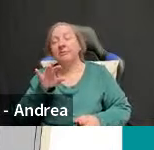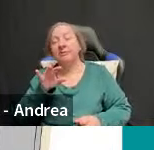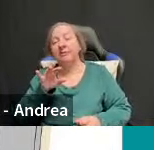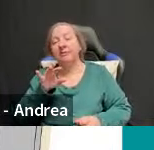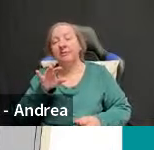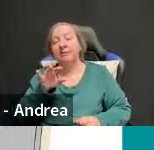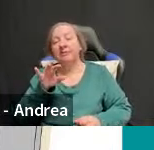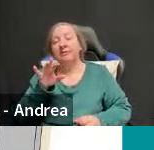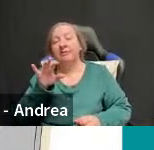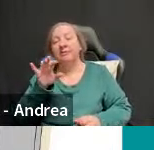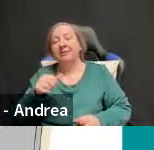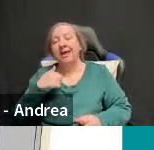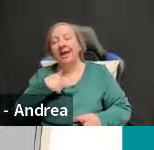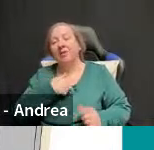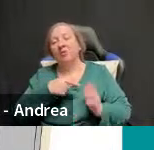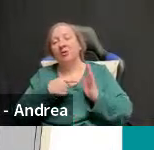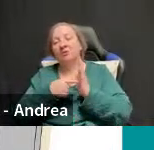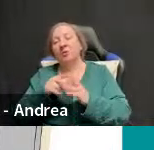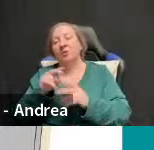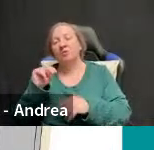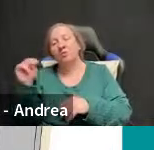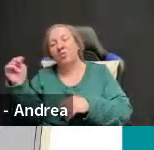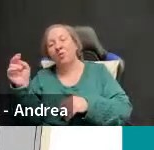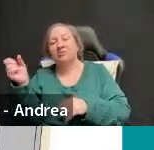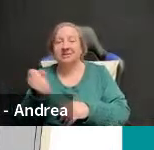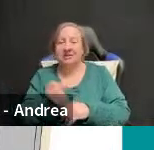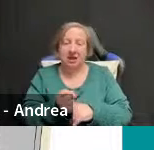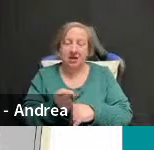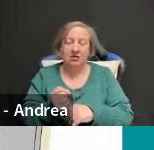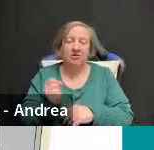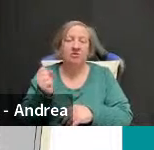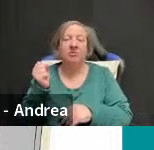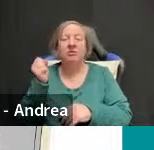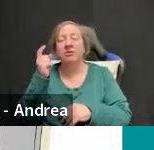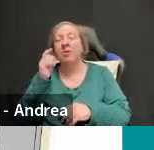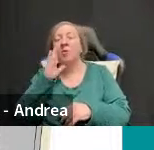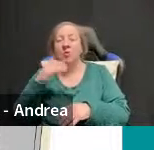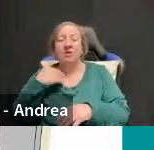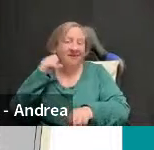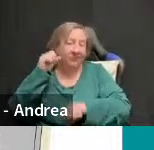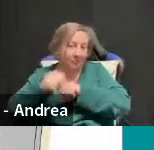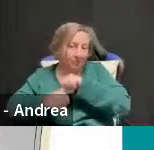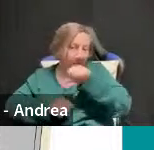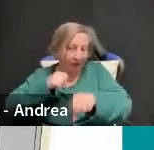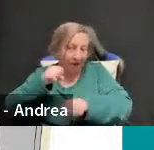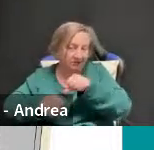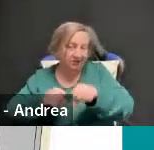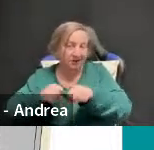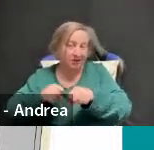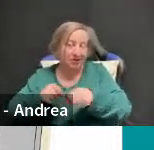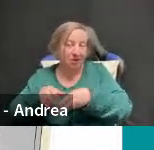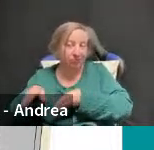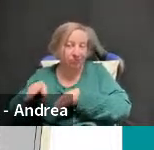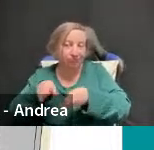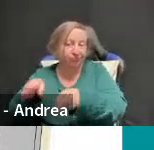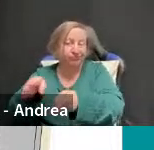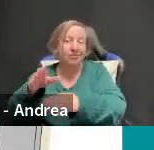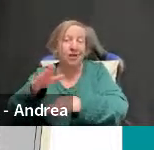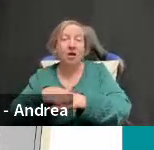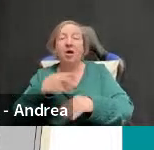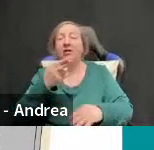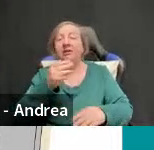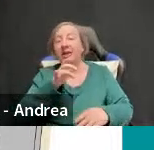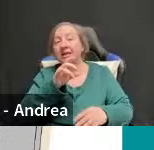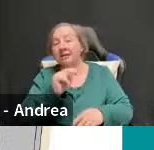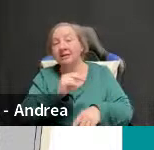we've shown that that's north-south. There also will be bicycle facilities going both on Hayden Island